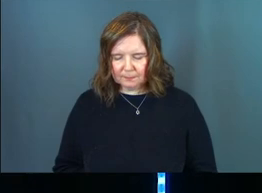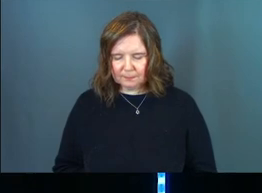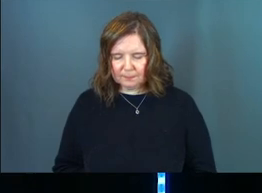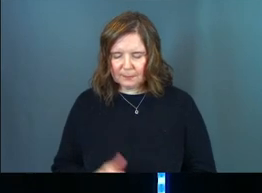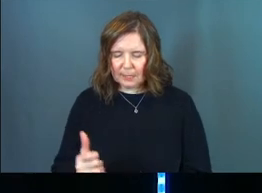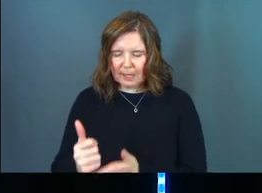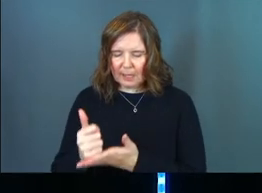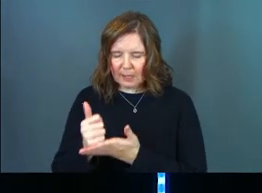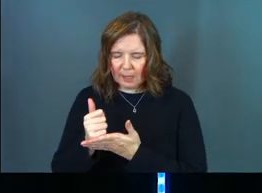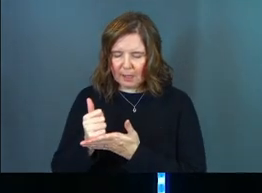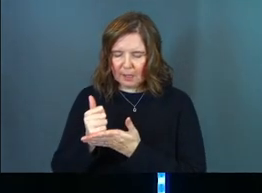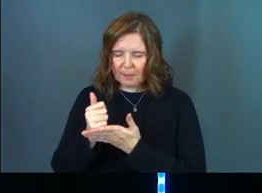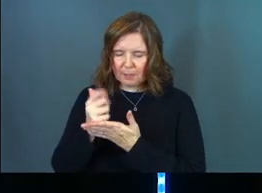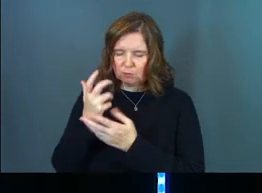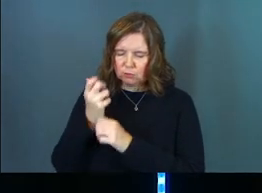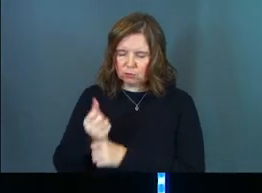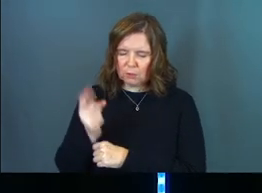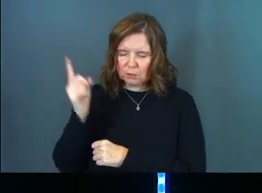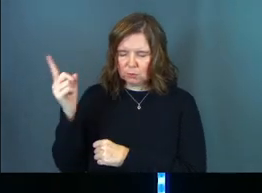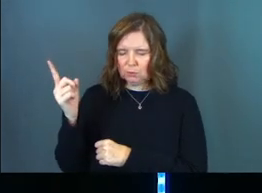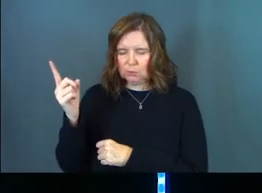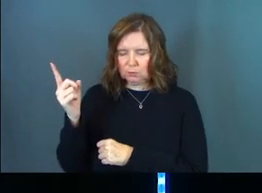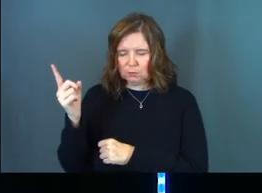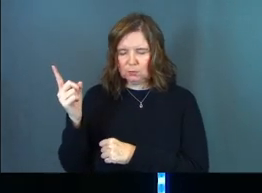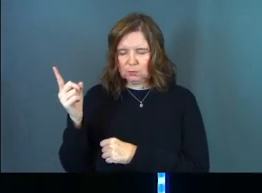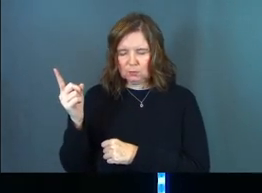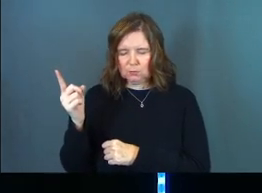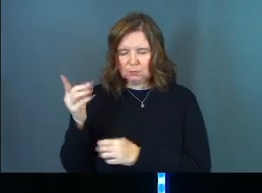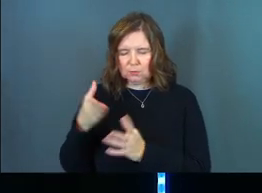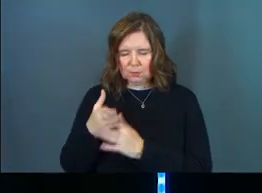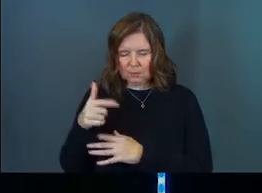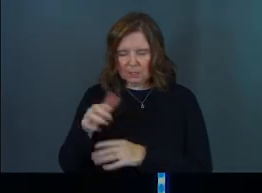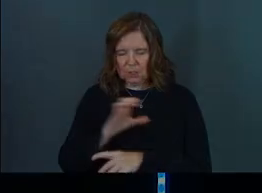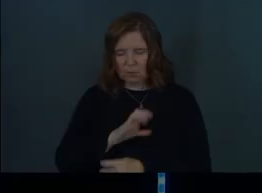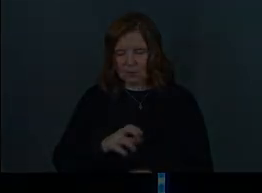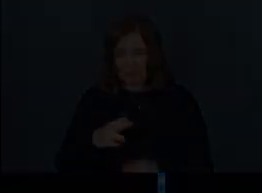Help us to trust you, even in this. In Christ's name.